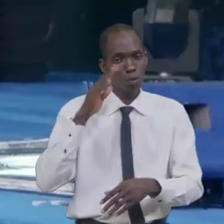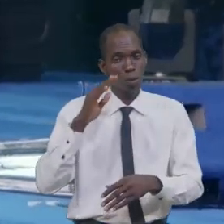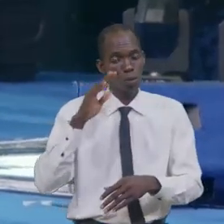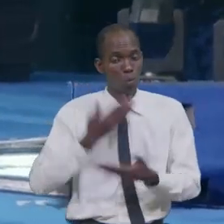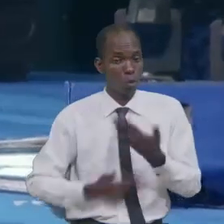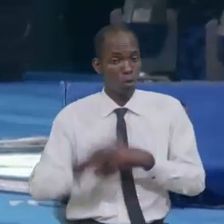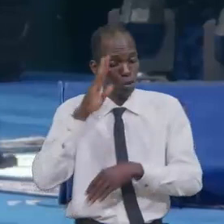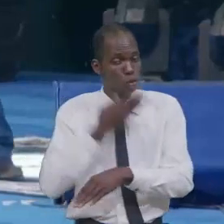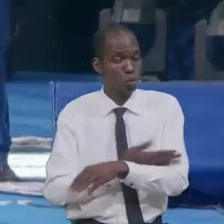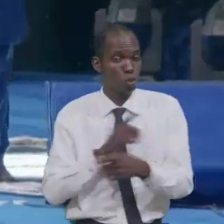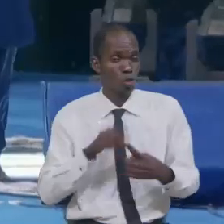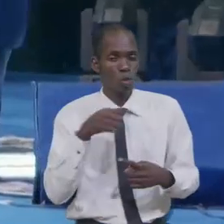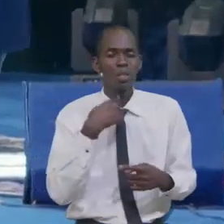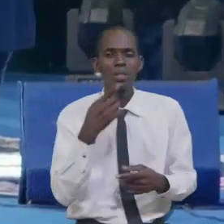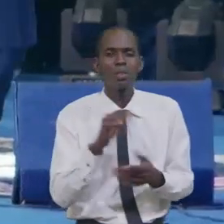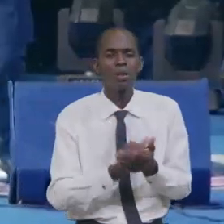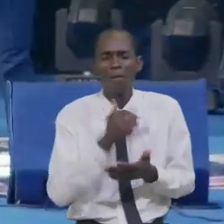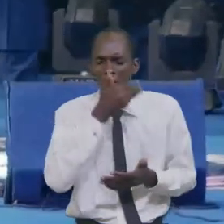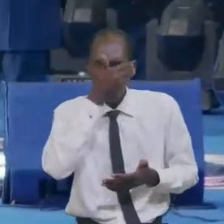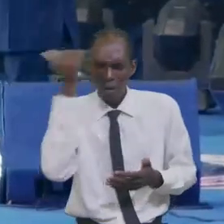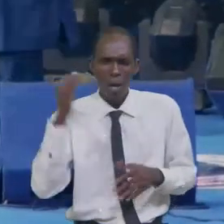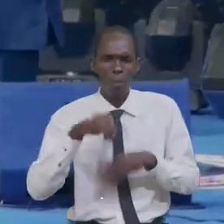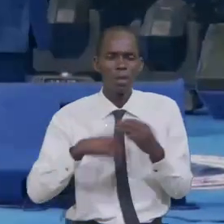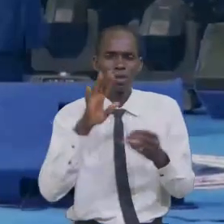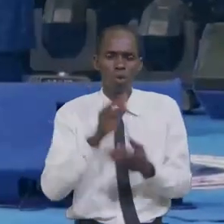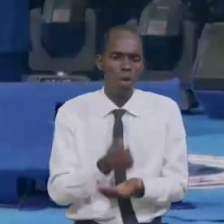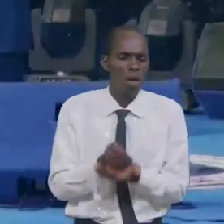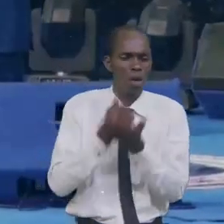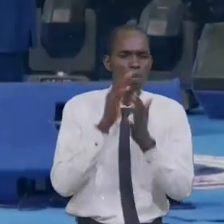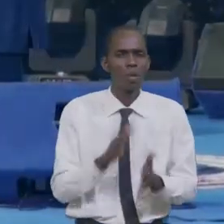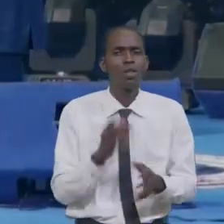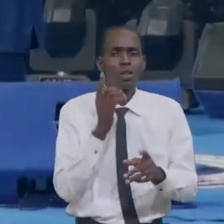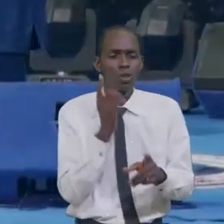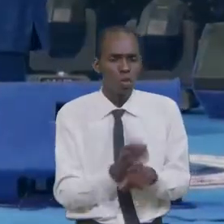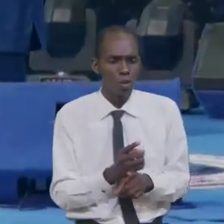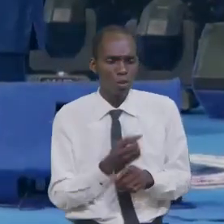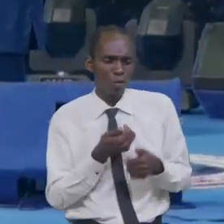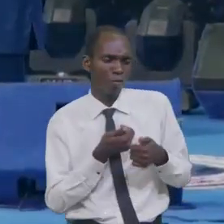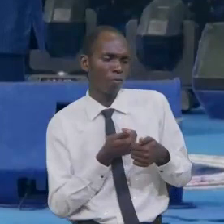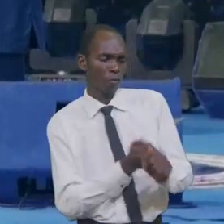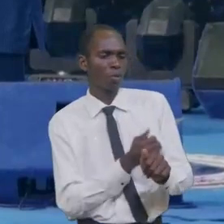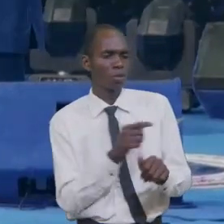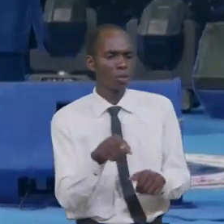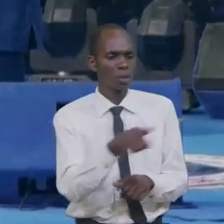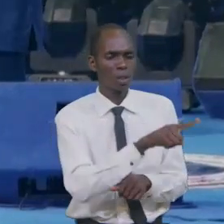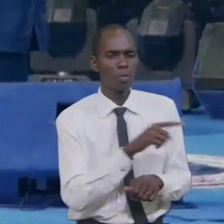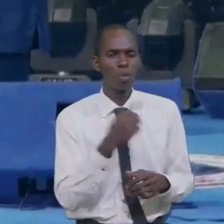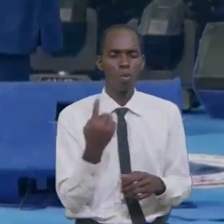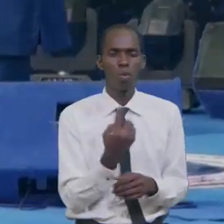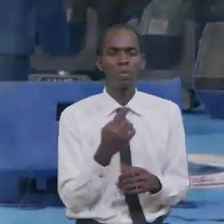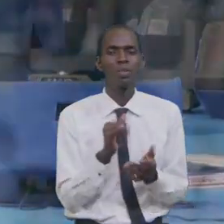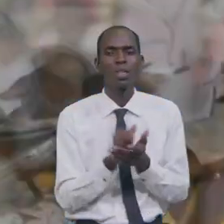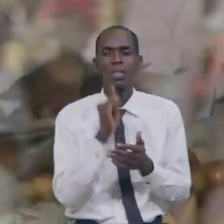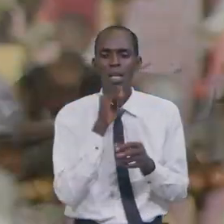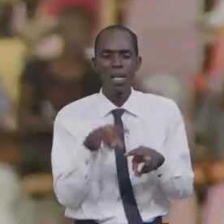And they say, forget about your benefactor. And then just live for them. They're selfish. I will not